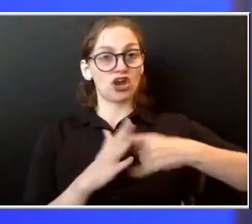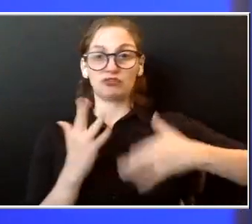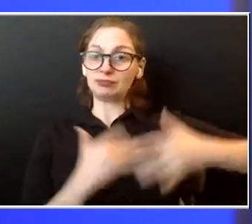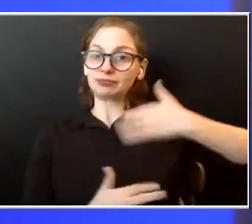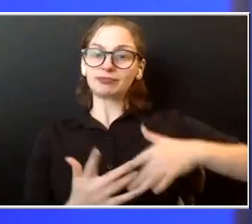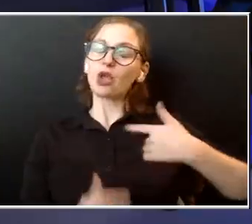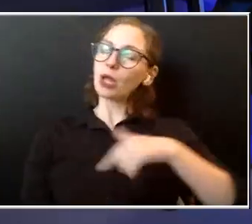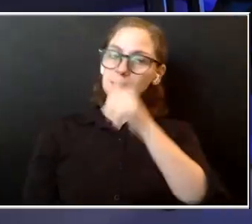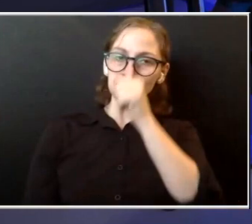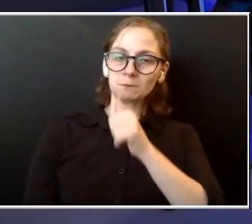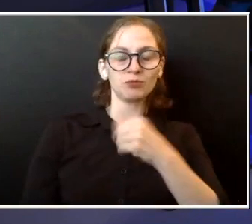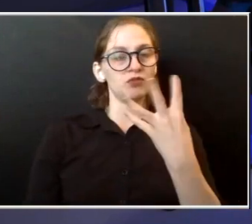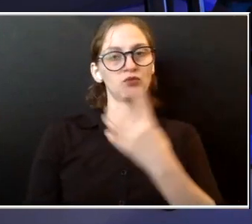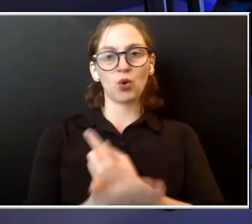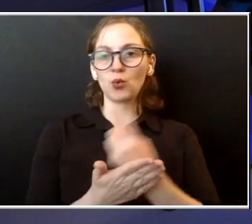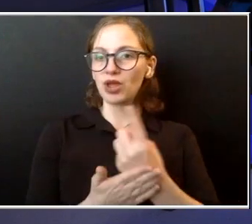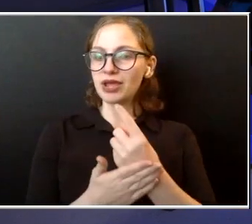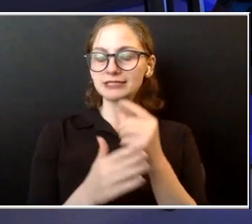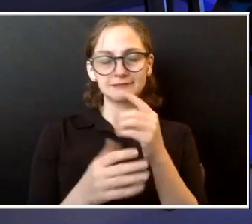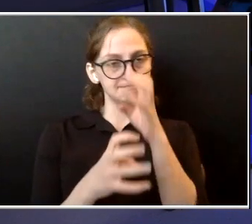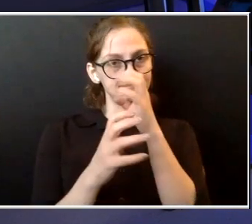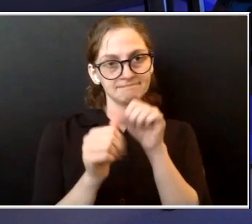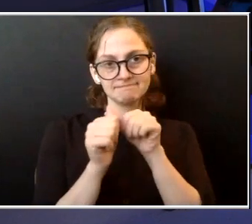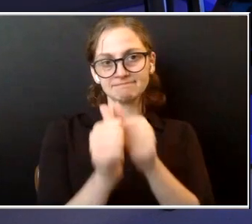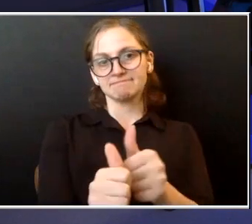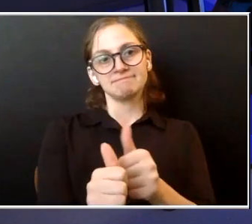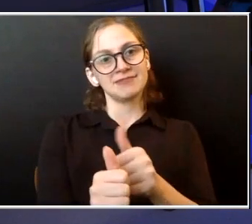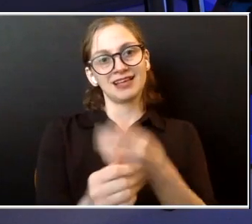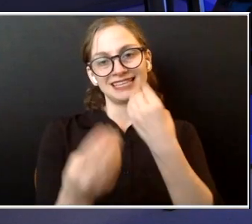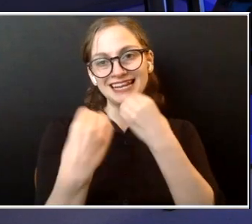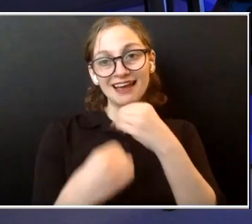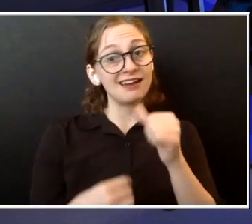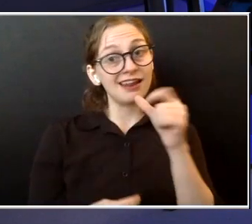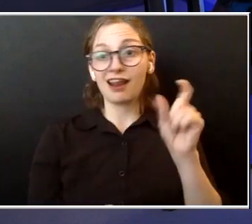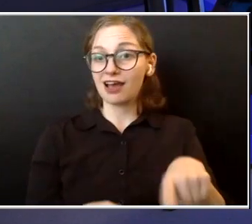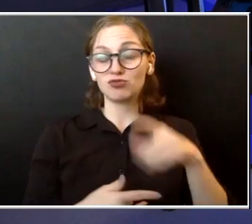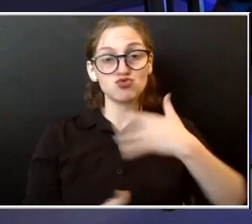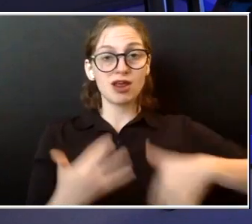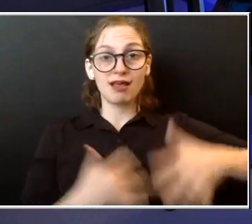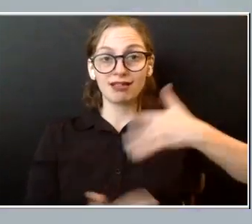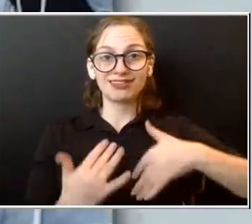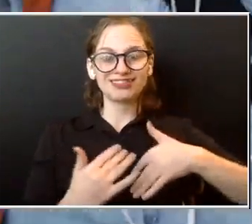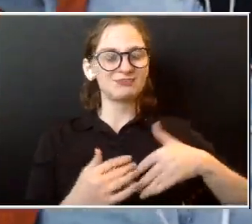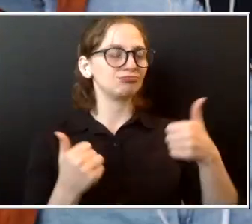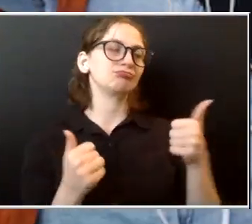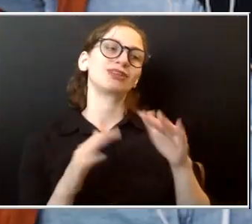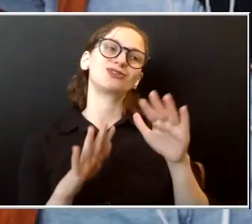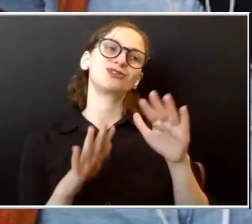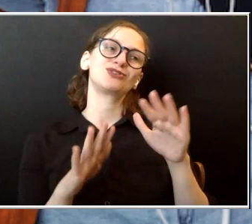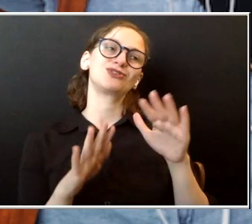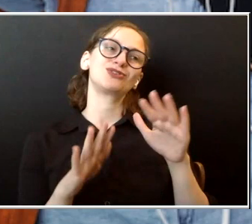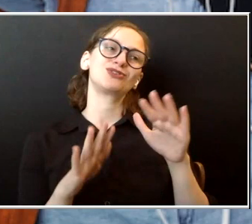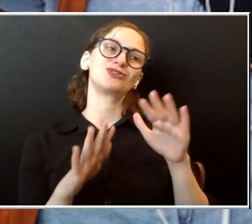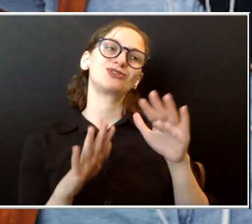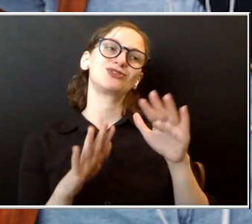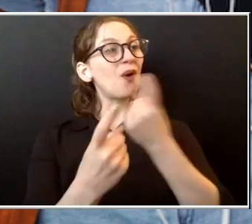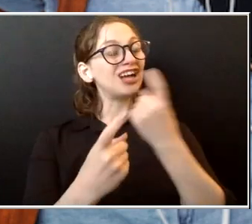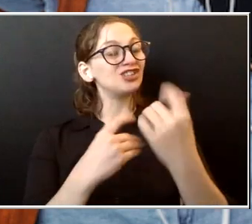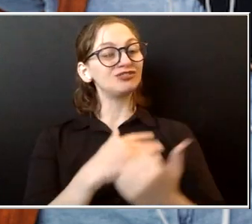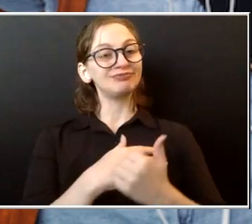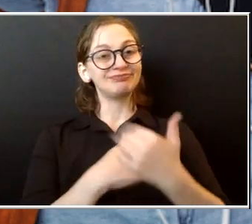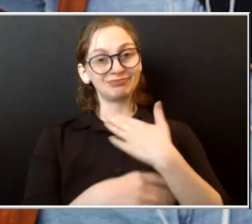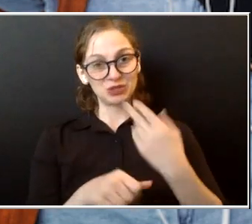start dialysis. That's an amazing So it was story. great. So we are here to answer your questions. Send them using the links on your screen to